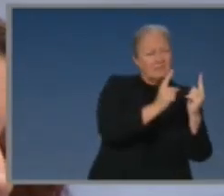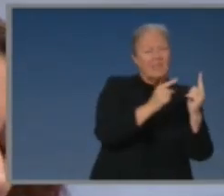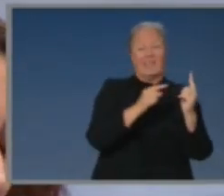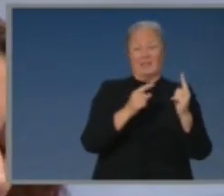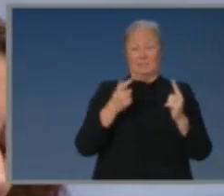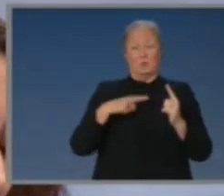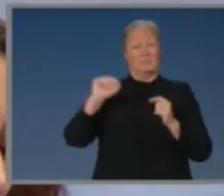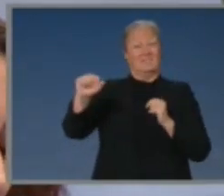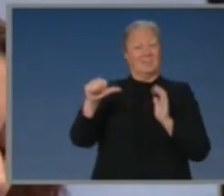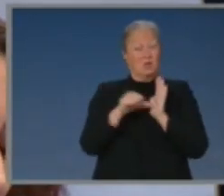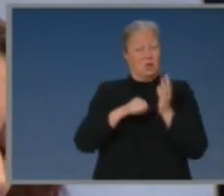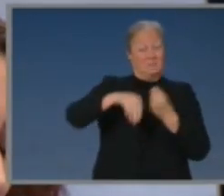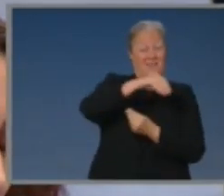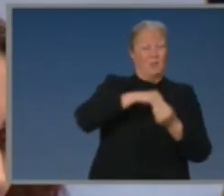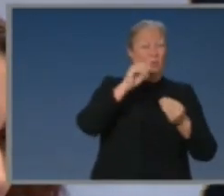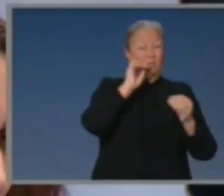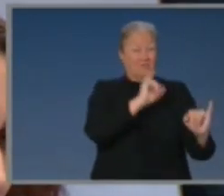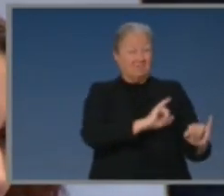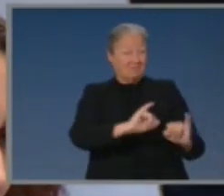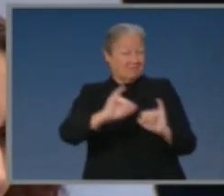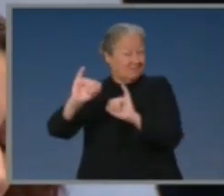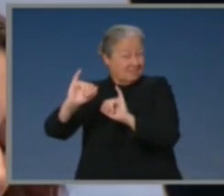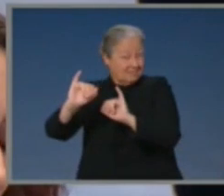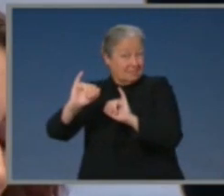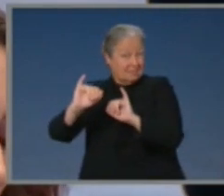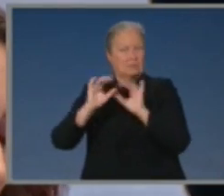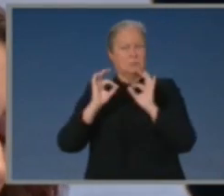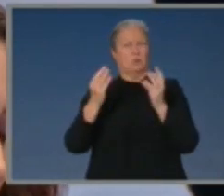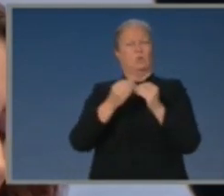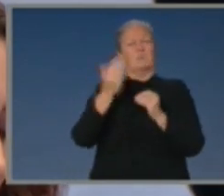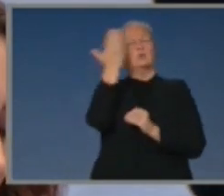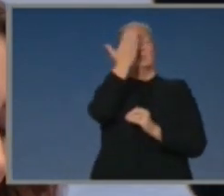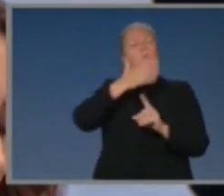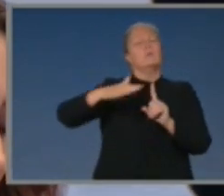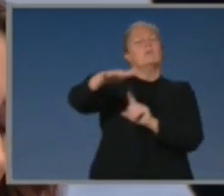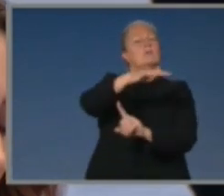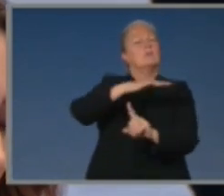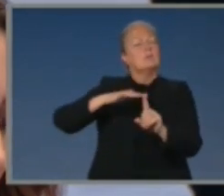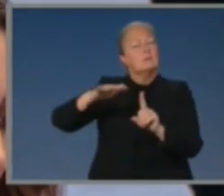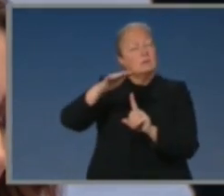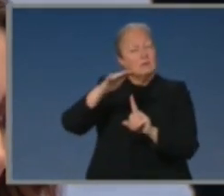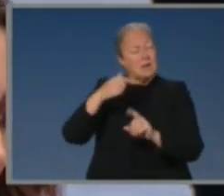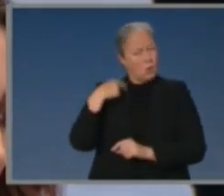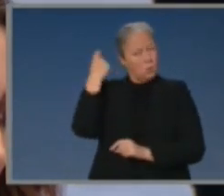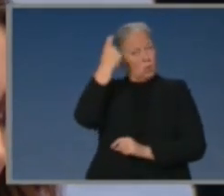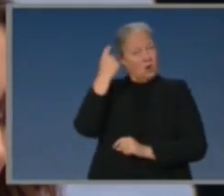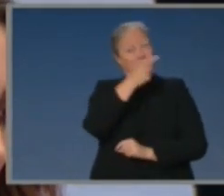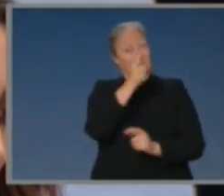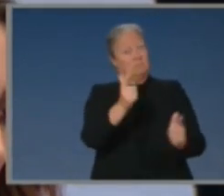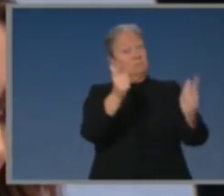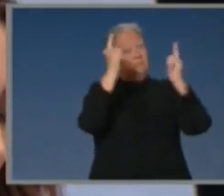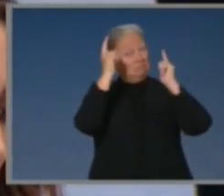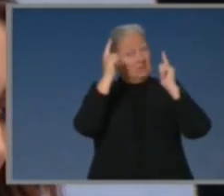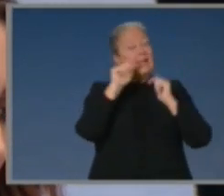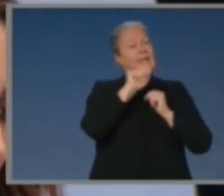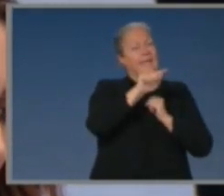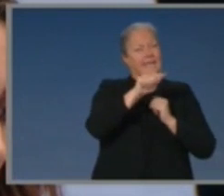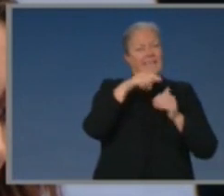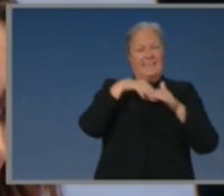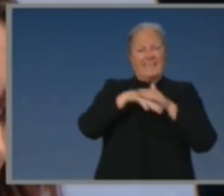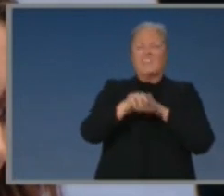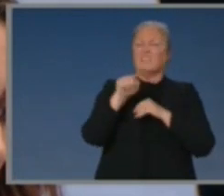these prolonged restrictions, especially on schools? And further to that, did the Premier come to National Cabinet today with any sort of plan